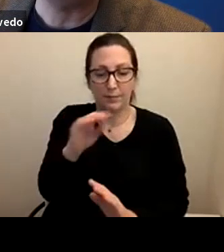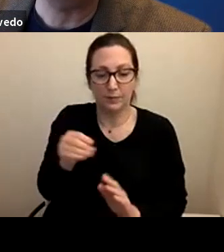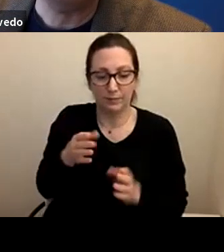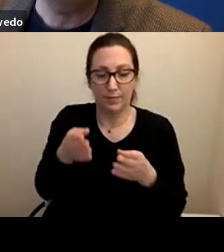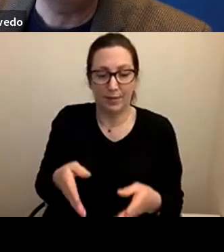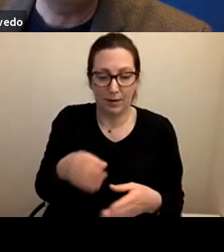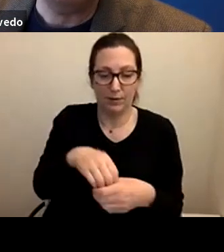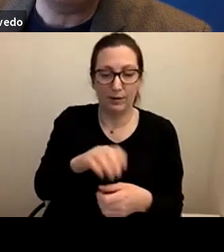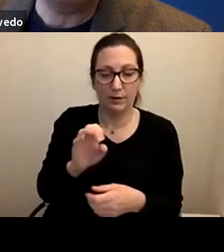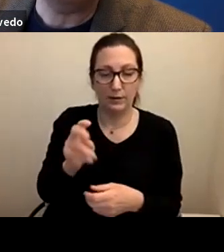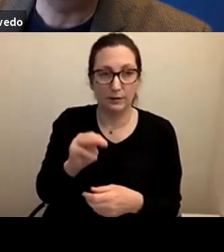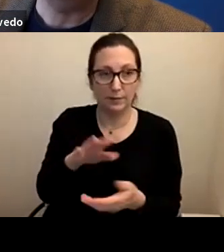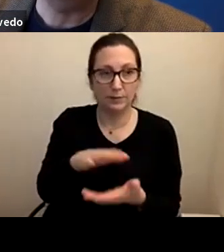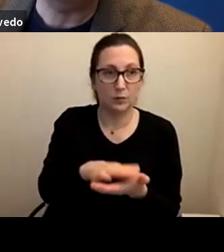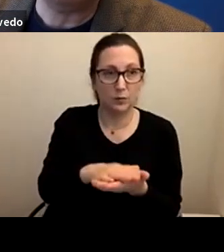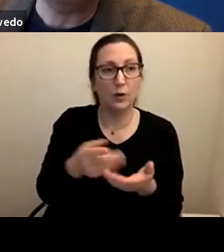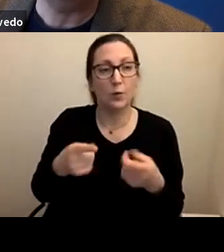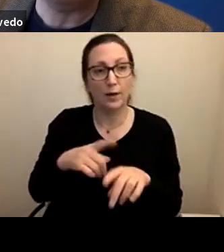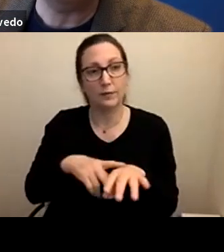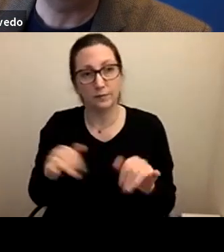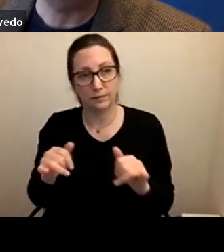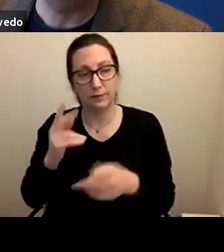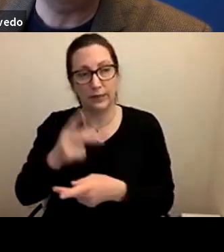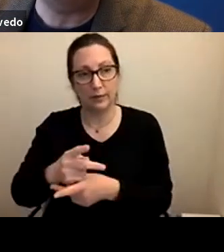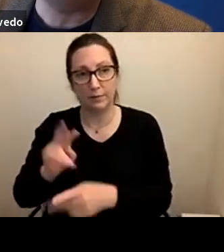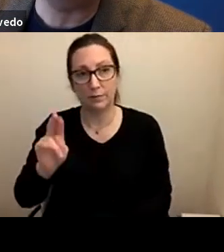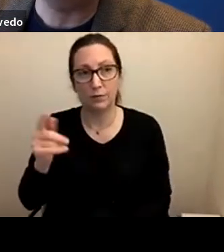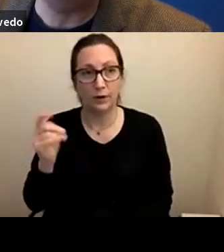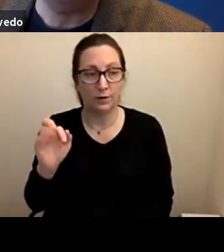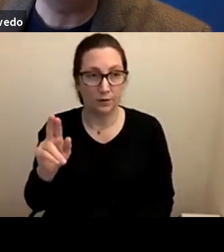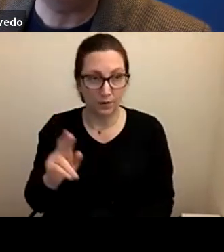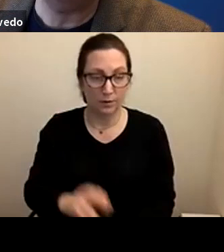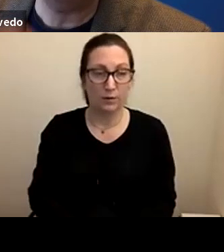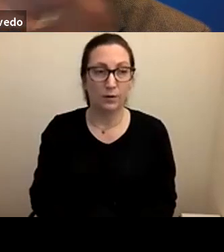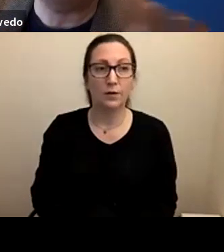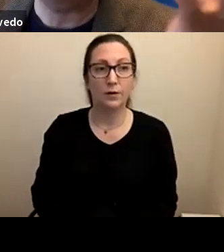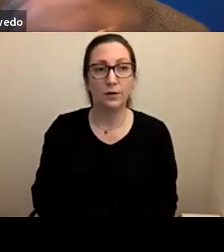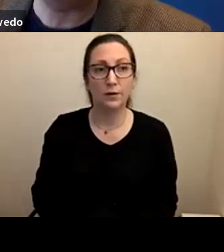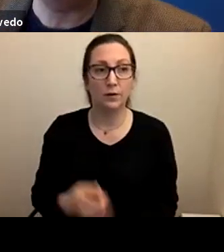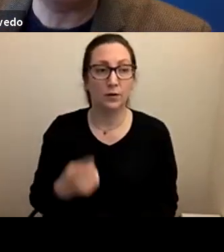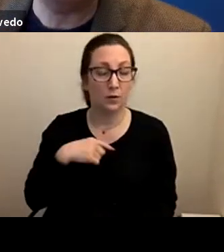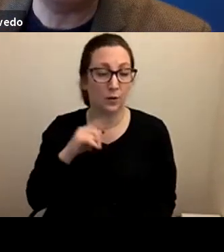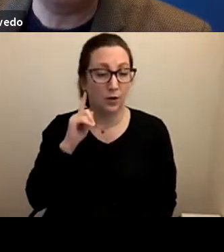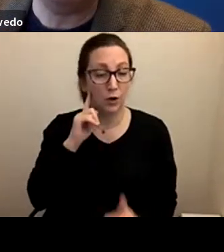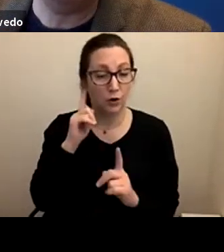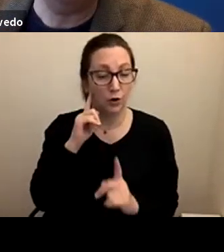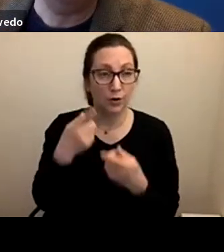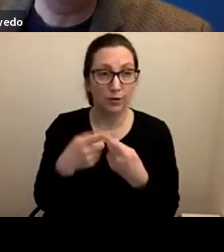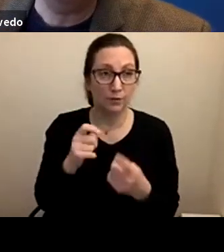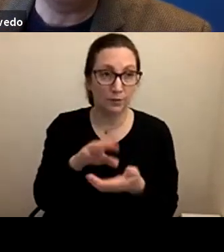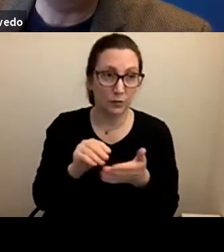rigor. And as we've heard from students in our information sessions in